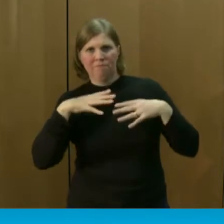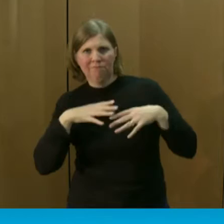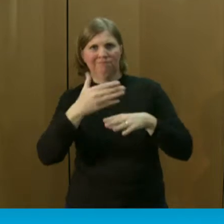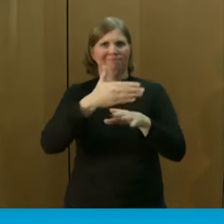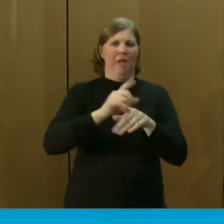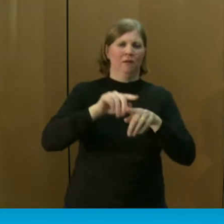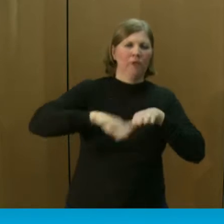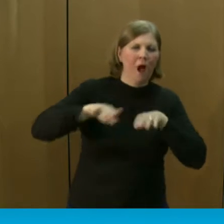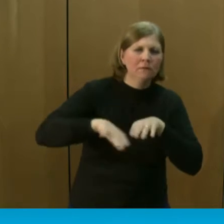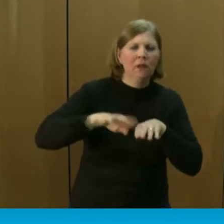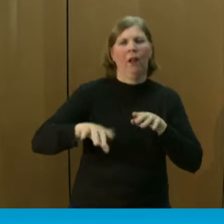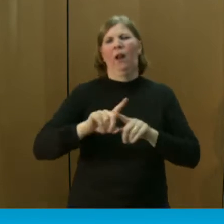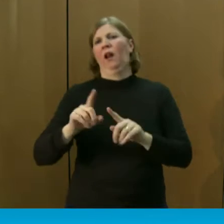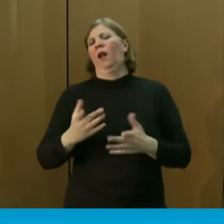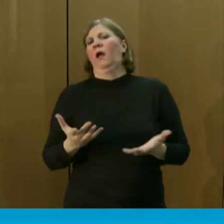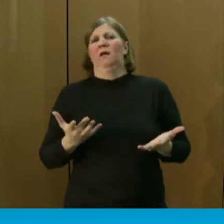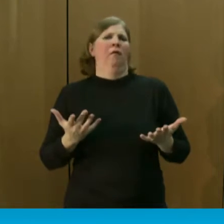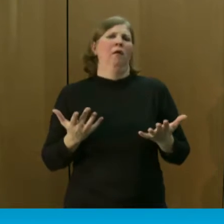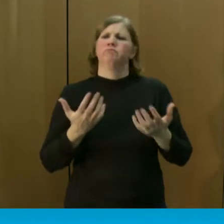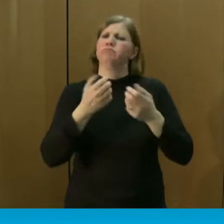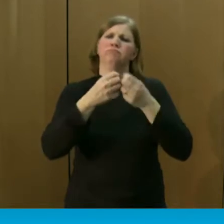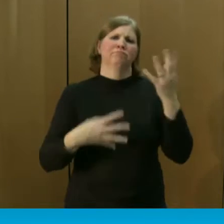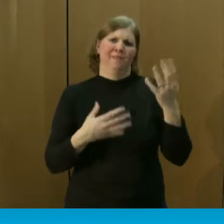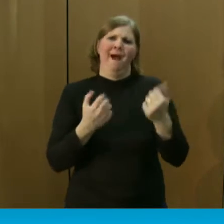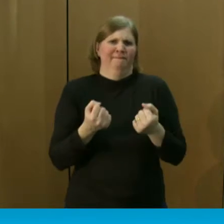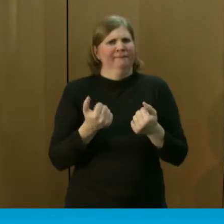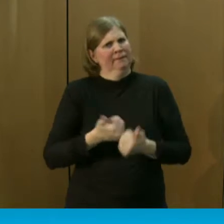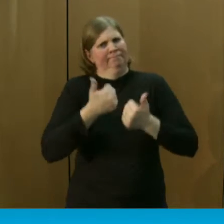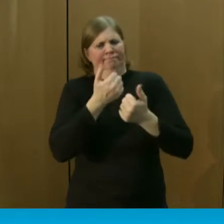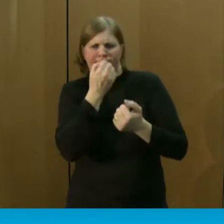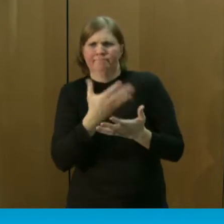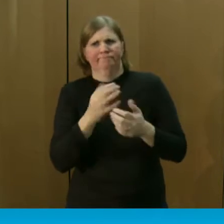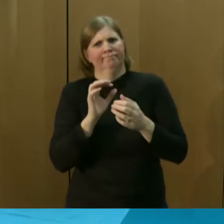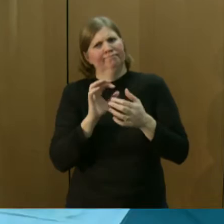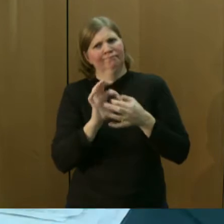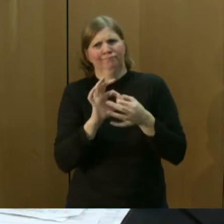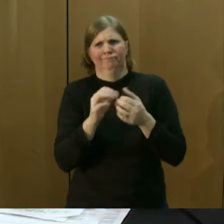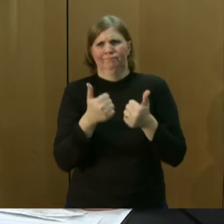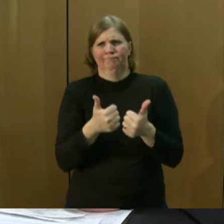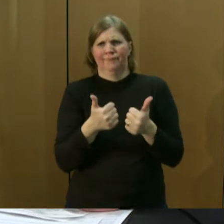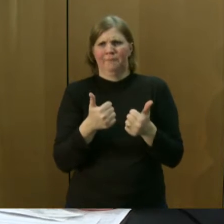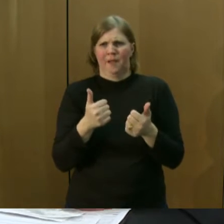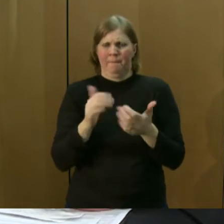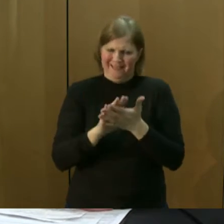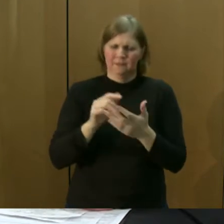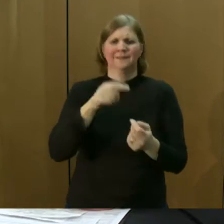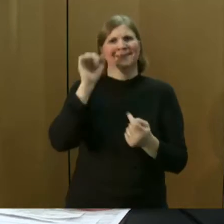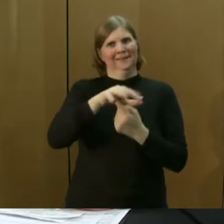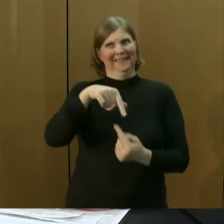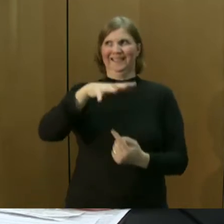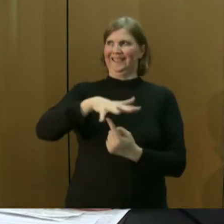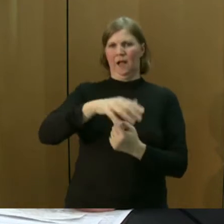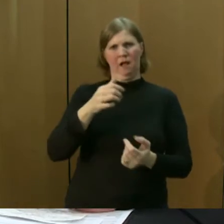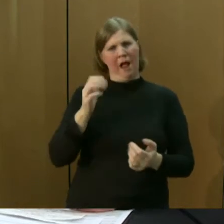good, strong goodwill going on in Edinburgh just now to make this city as accessible as possible. The reality is Edinburgh is